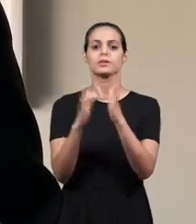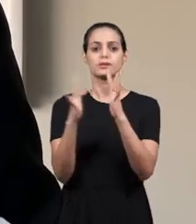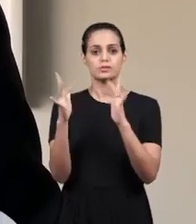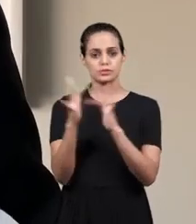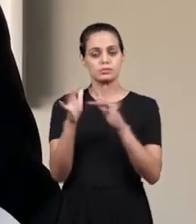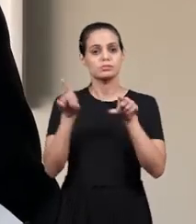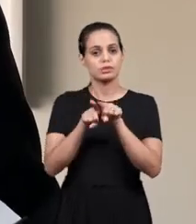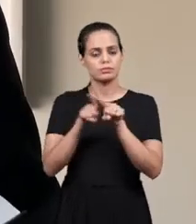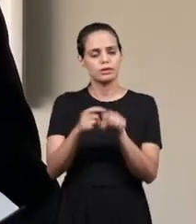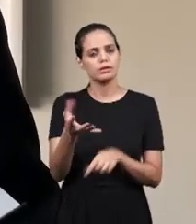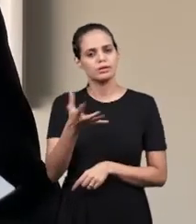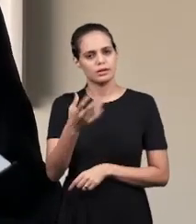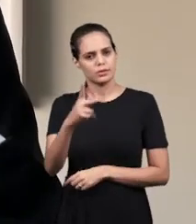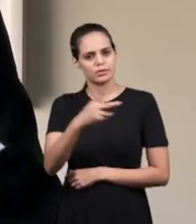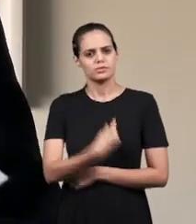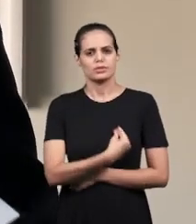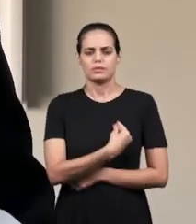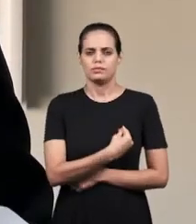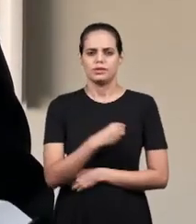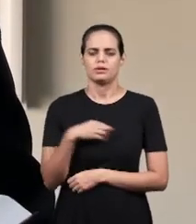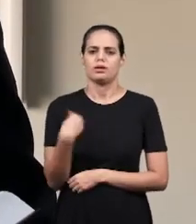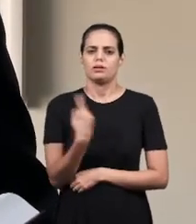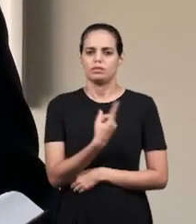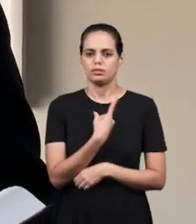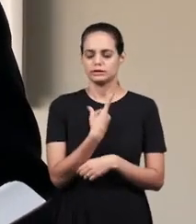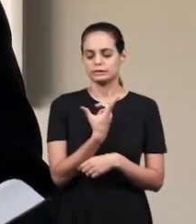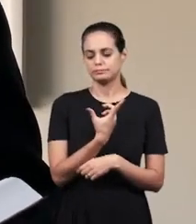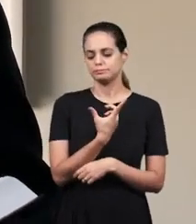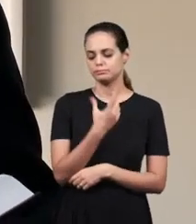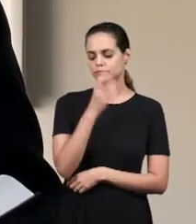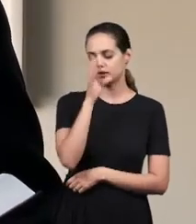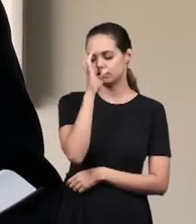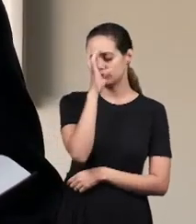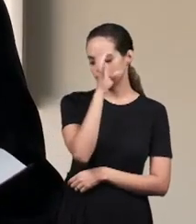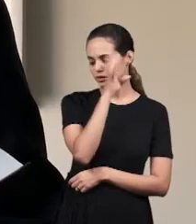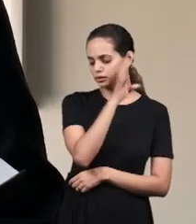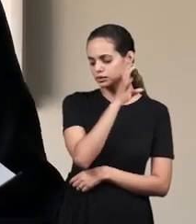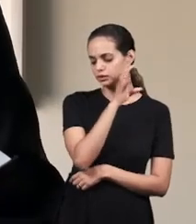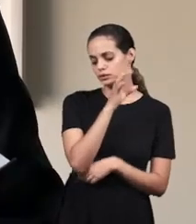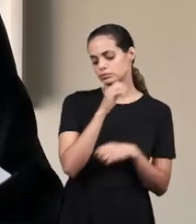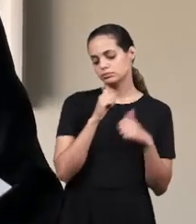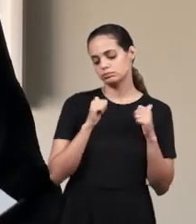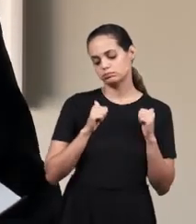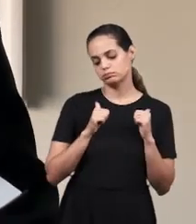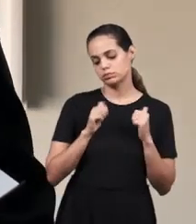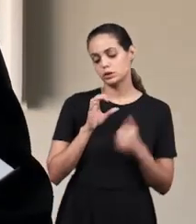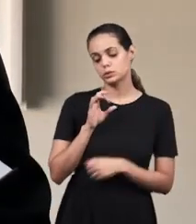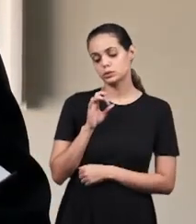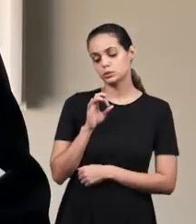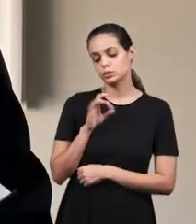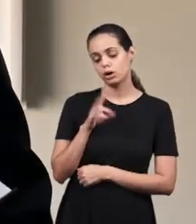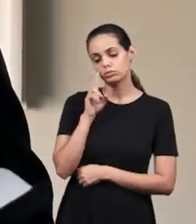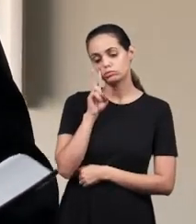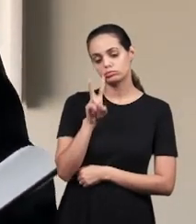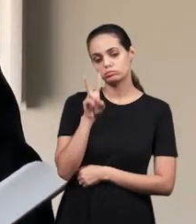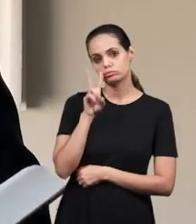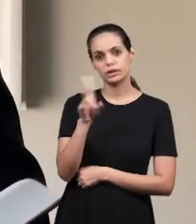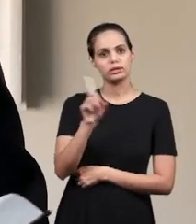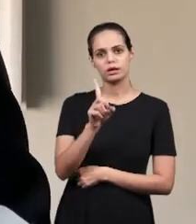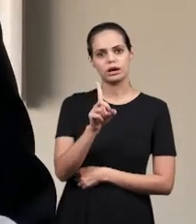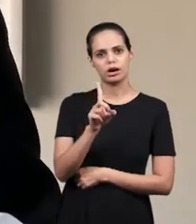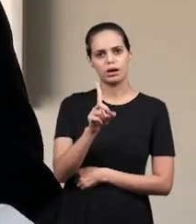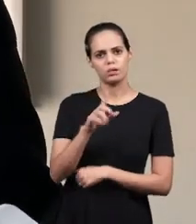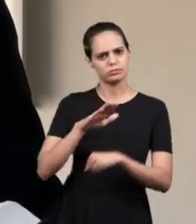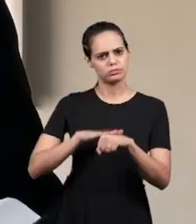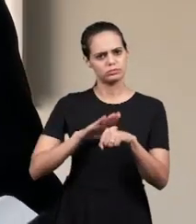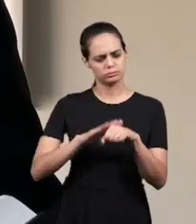may not be inert and only as bystanders of the word of God. We need